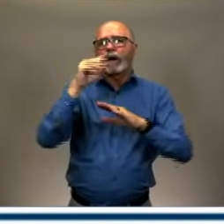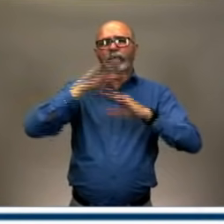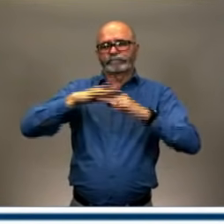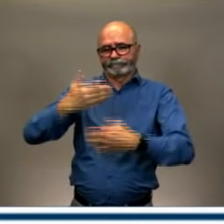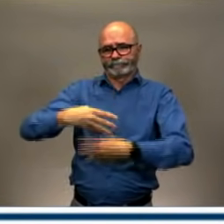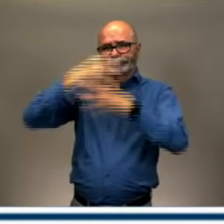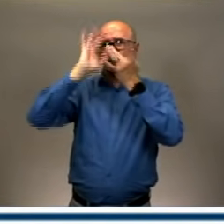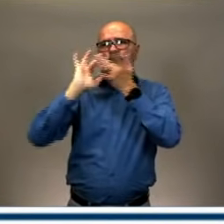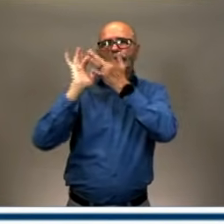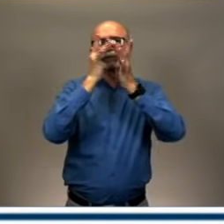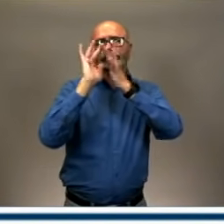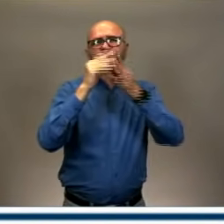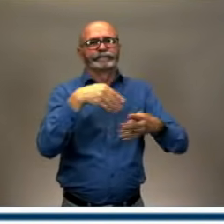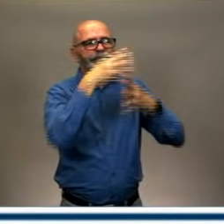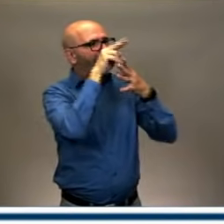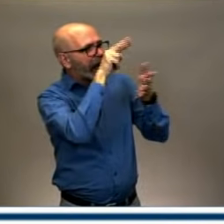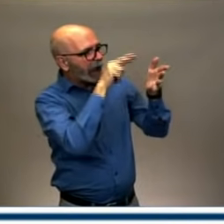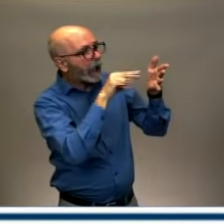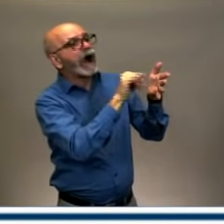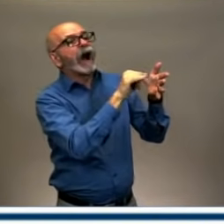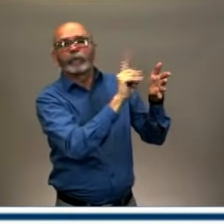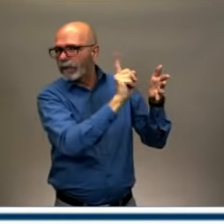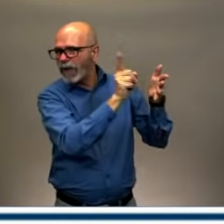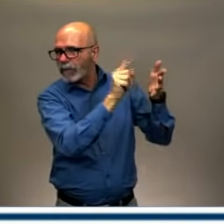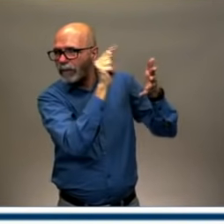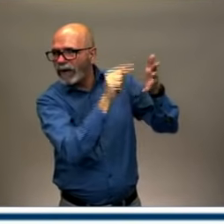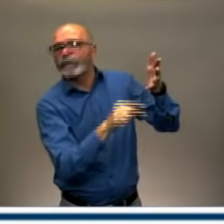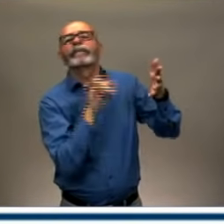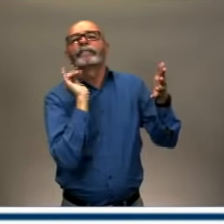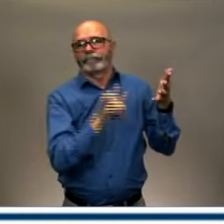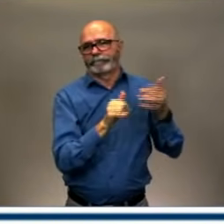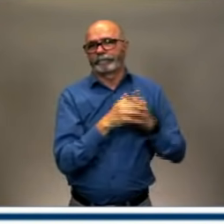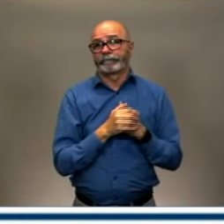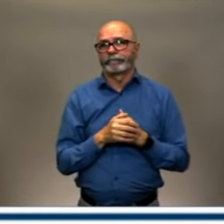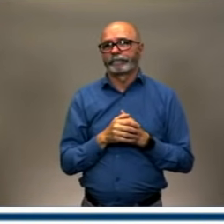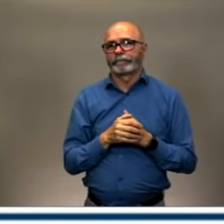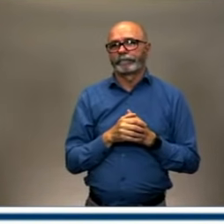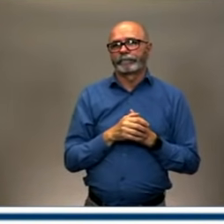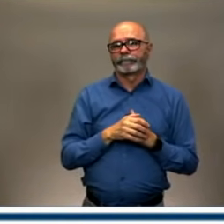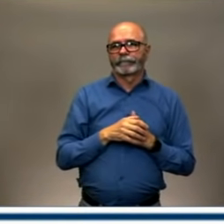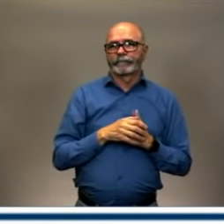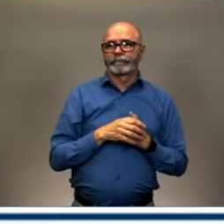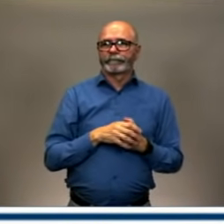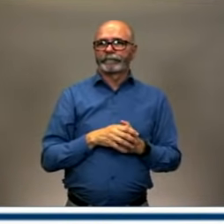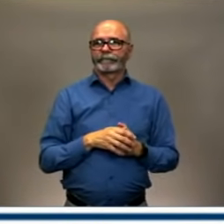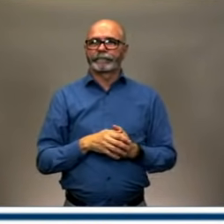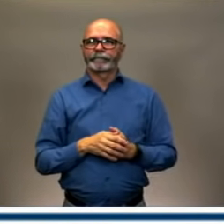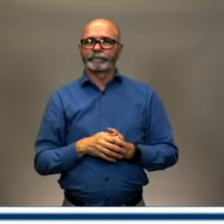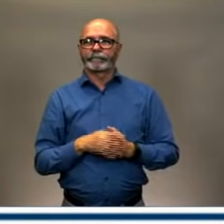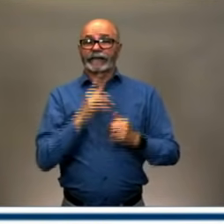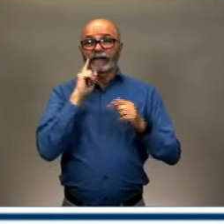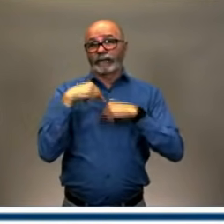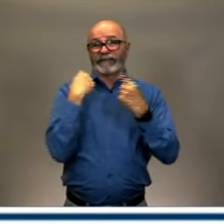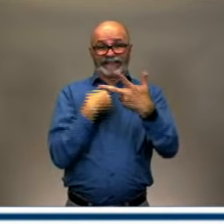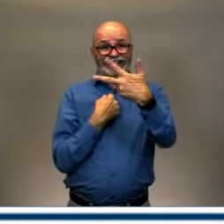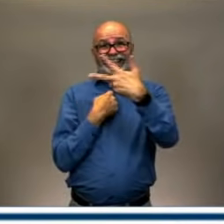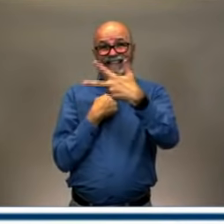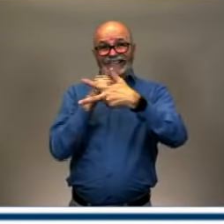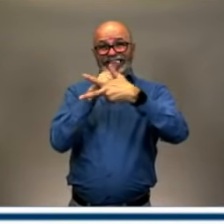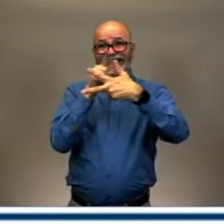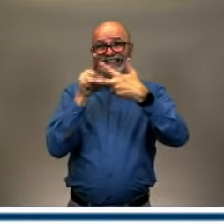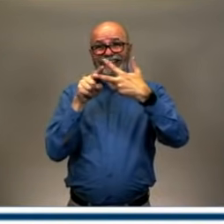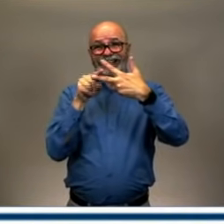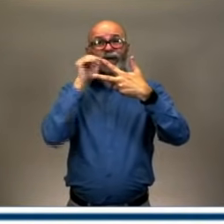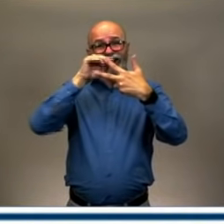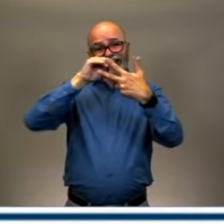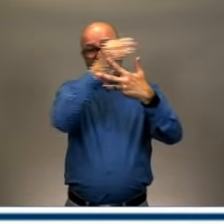So with our vaccine rollout underway, our 3-pronged approach to COVID is now a 4-pronged approach. Public health follow-up